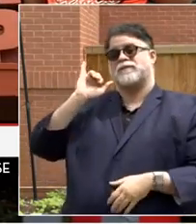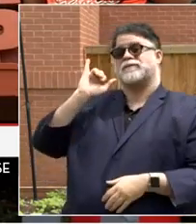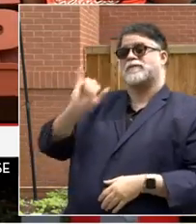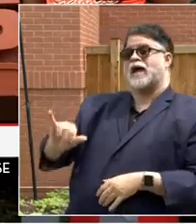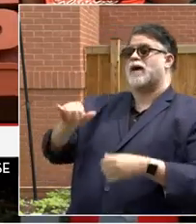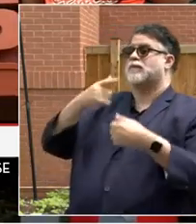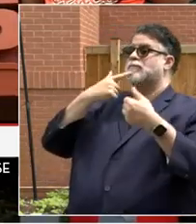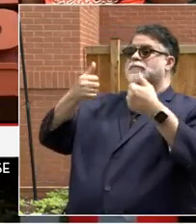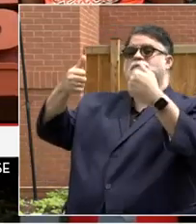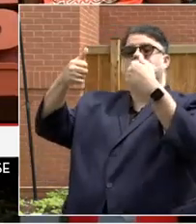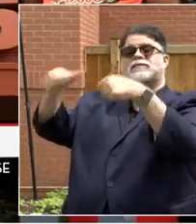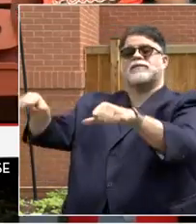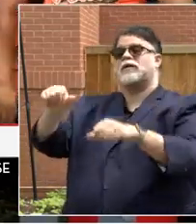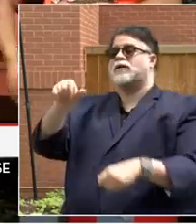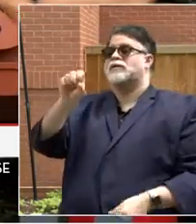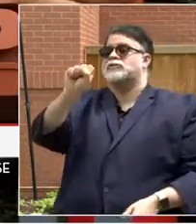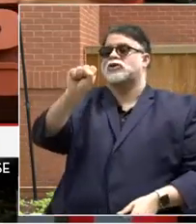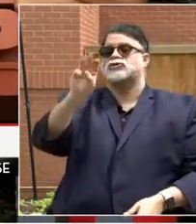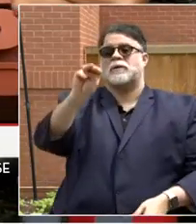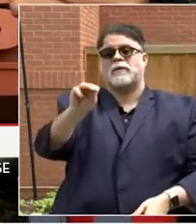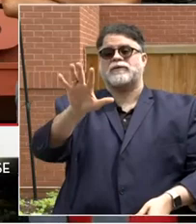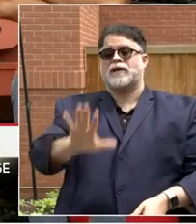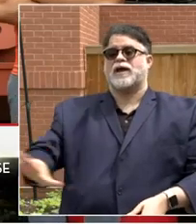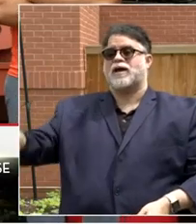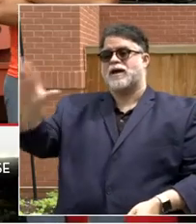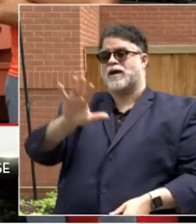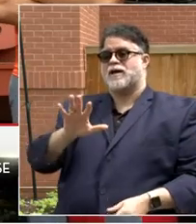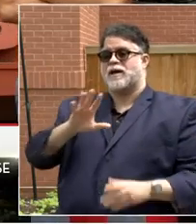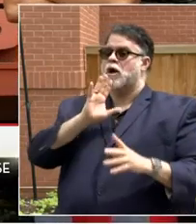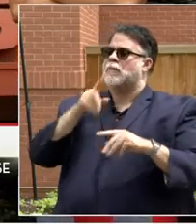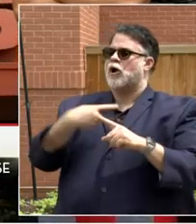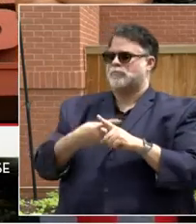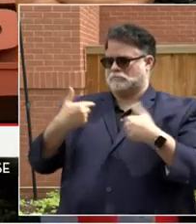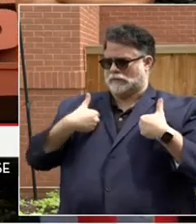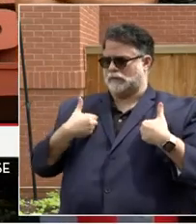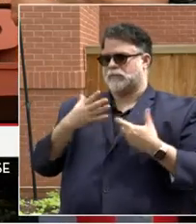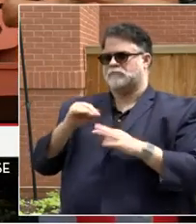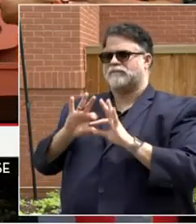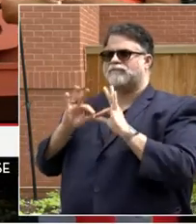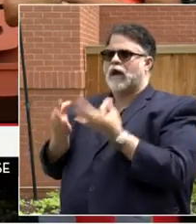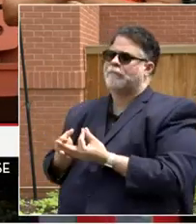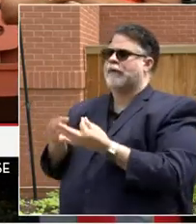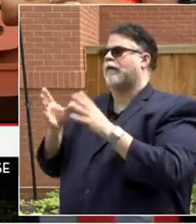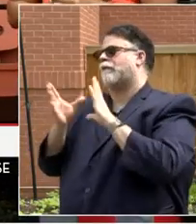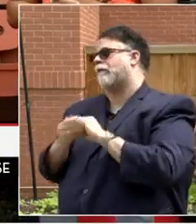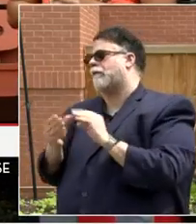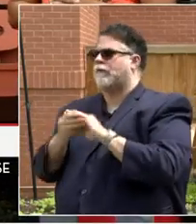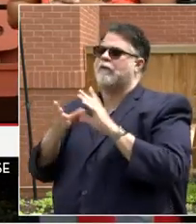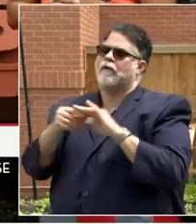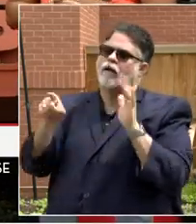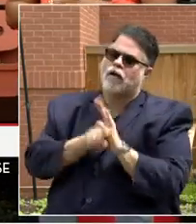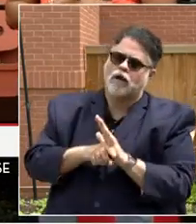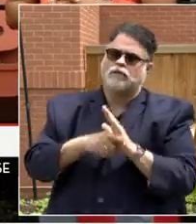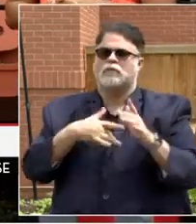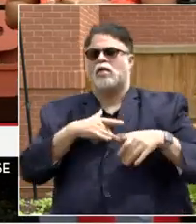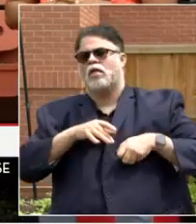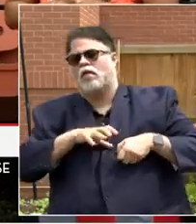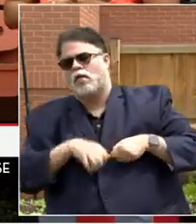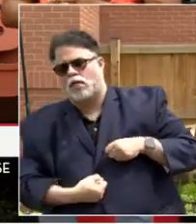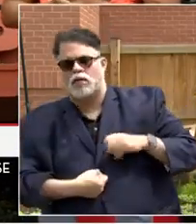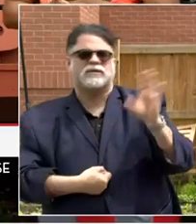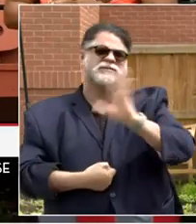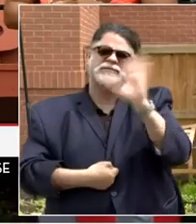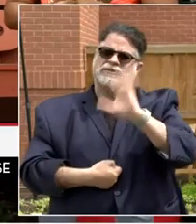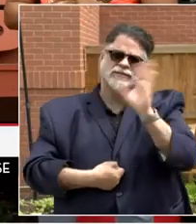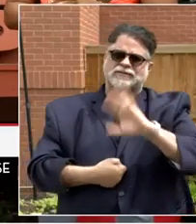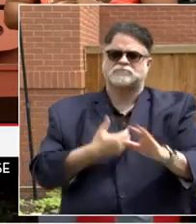they say about me and my family, it hurts. But I'm still out here doing the work. I've been off of work for a